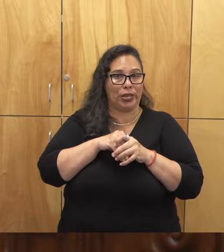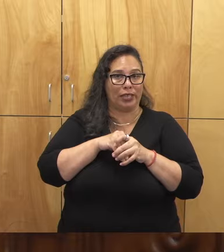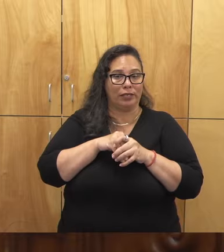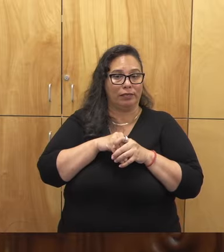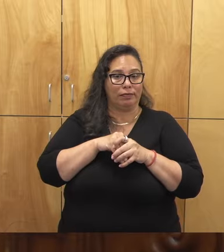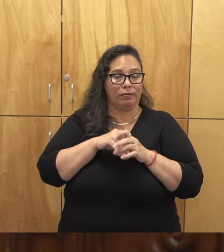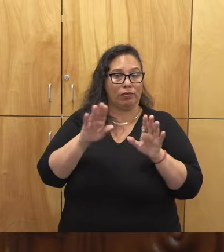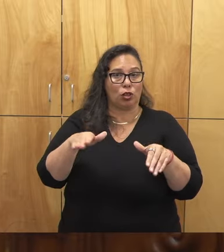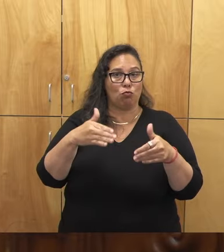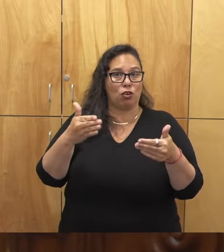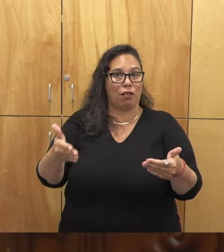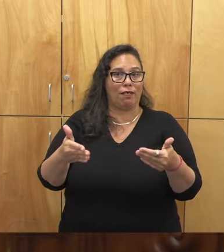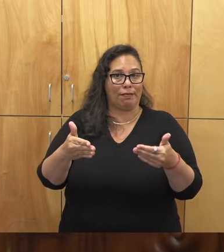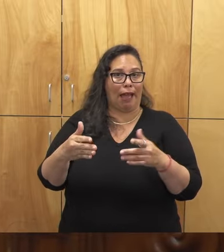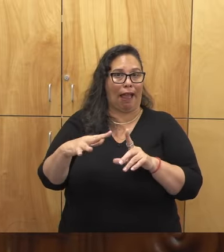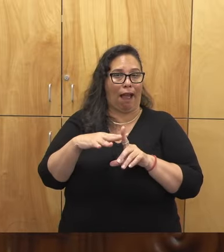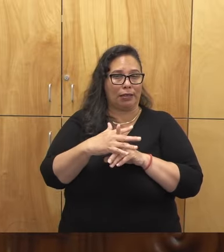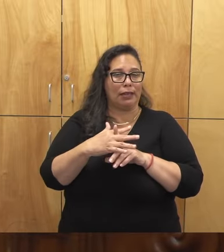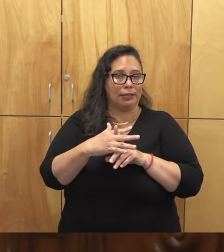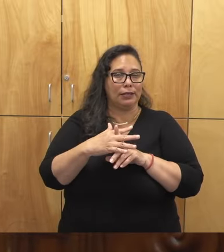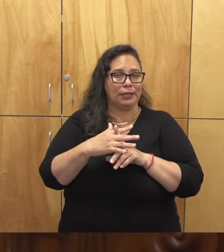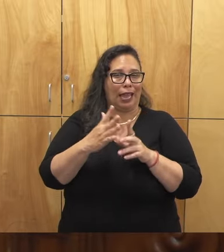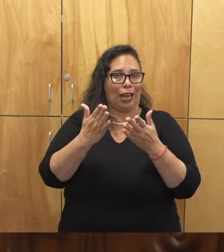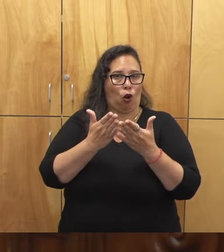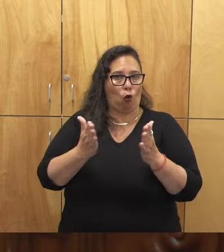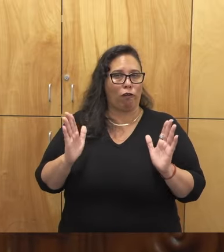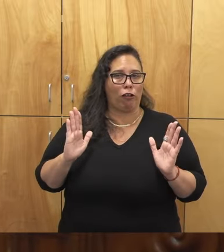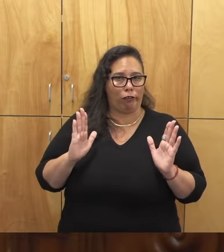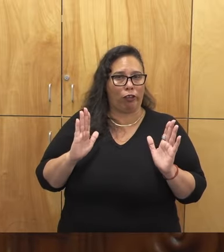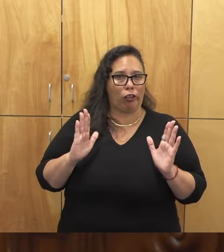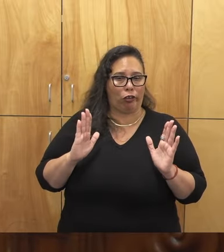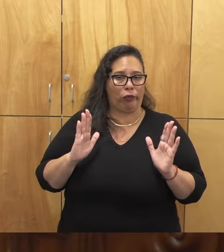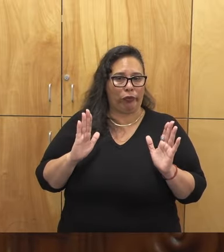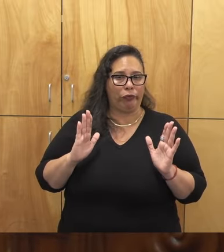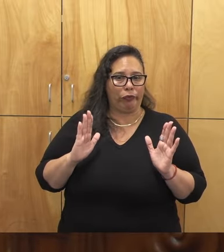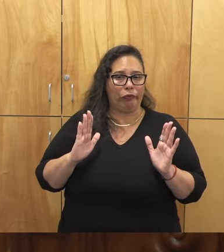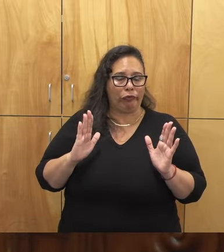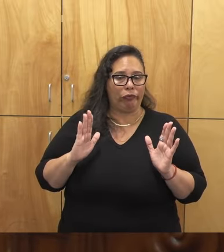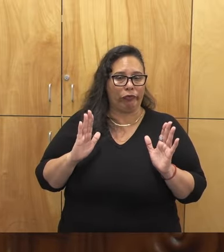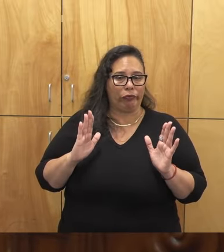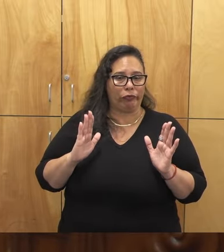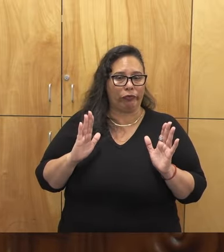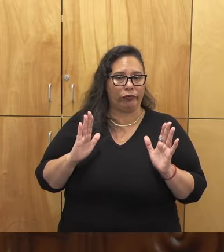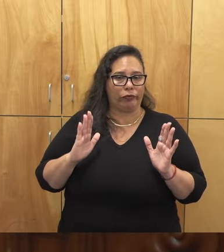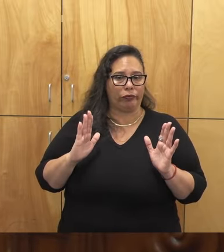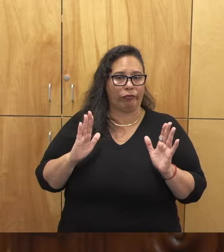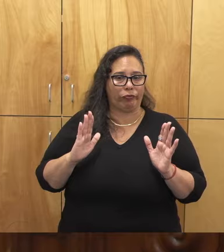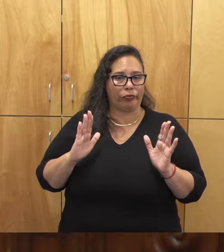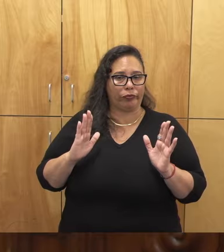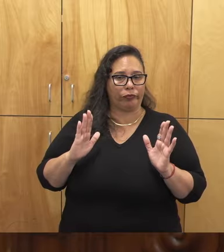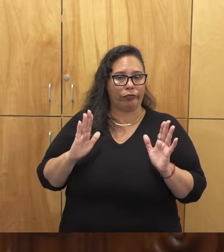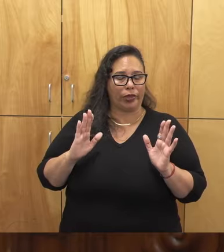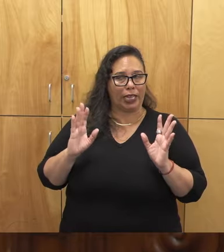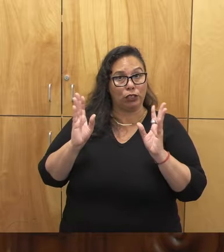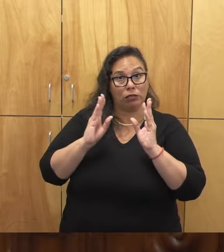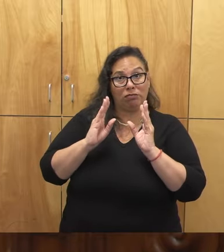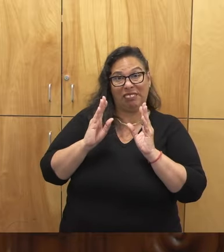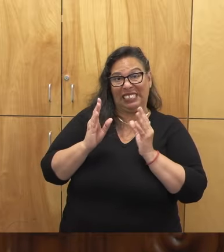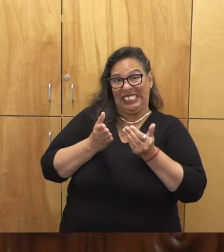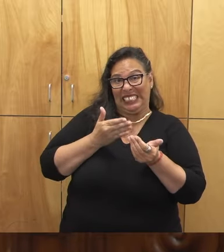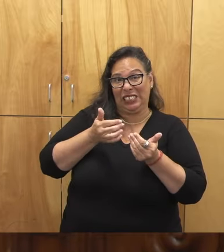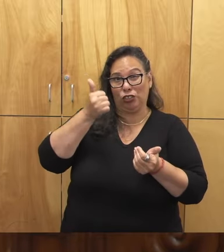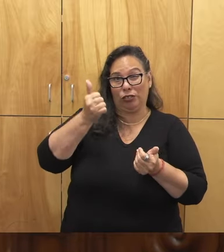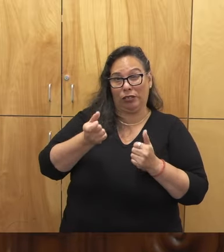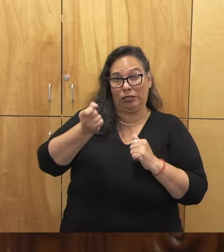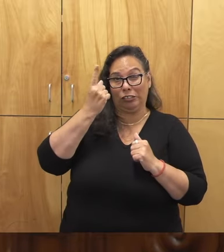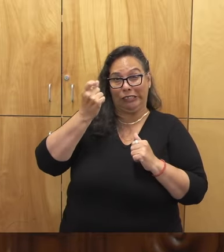that provides context and kind of an overview. It makes it more easy to